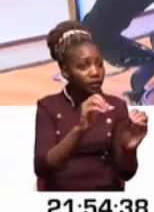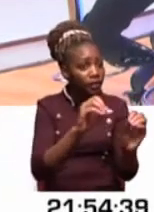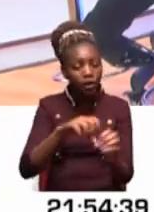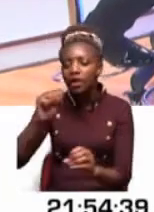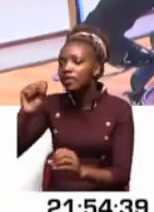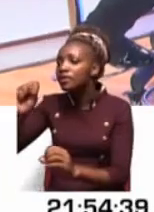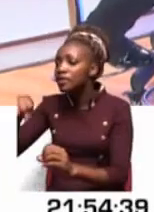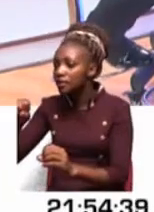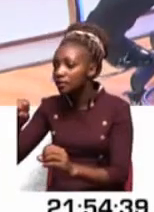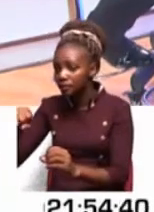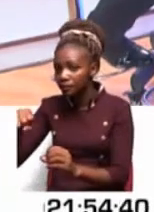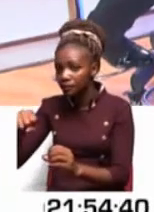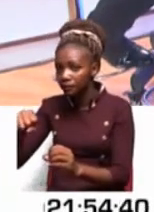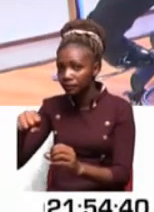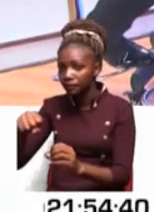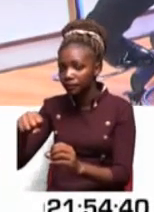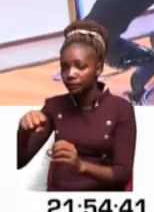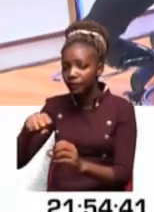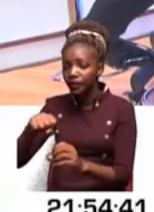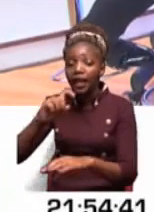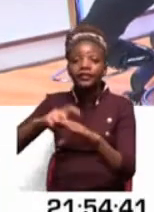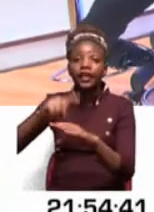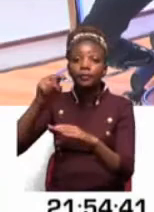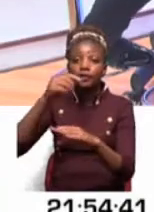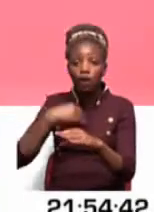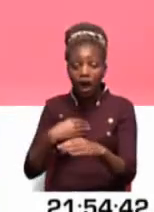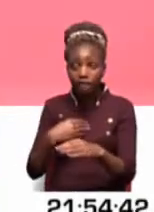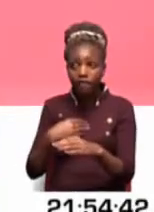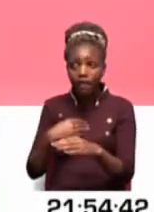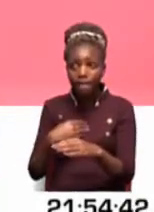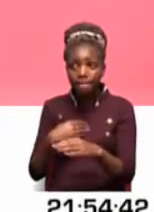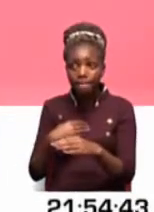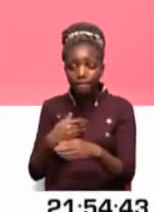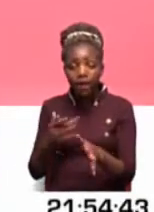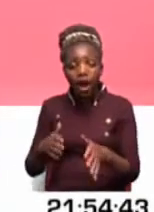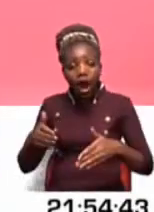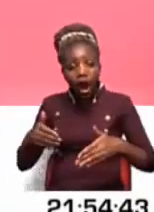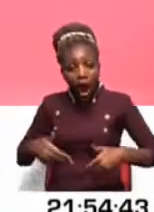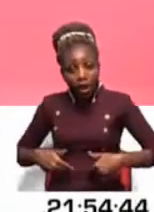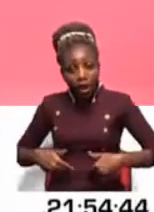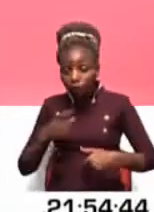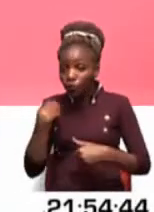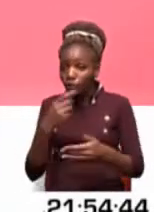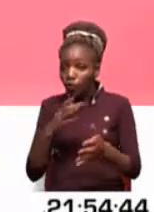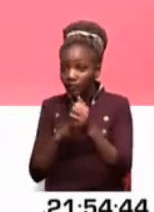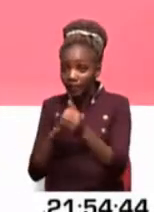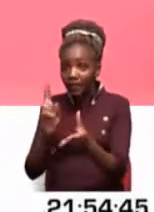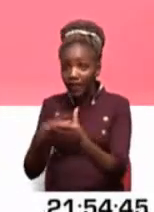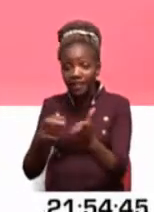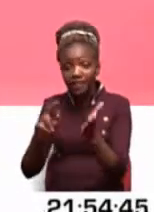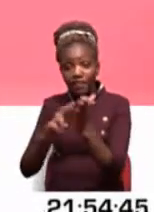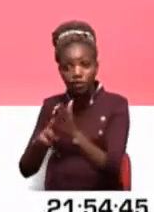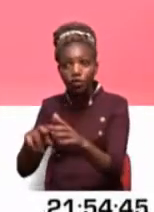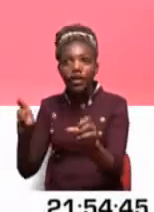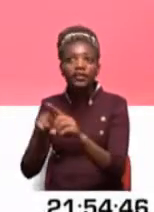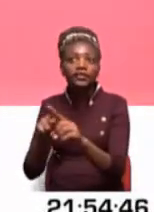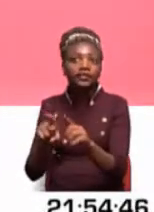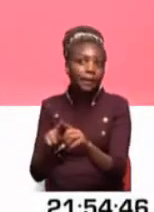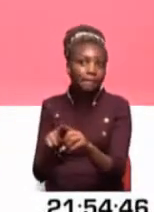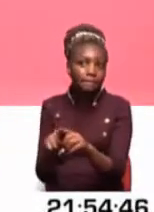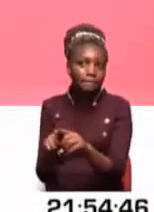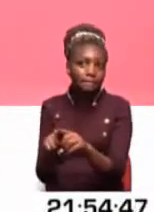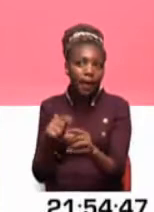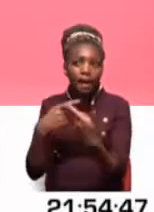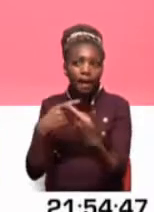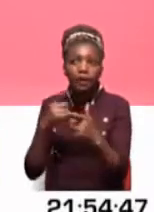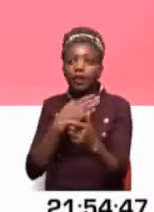problem. The minute you're put in a leadership position, whether you're young or old, you know, the rule is the same. The standards, you know, are the same. But I want to